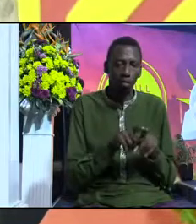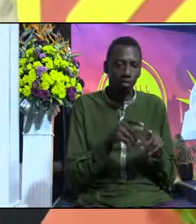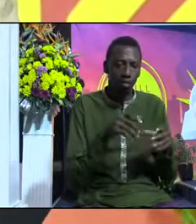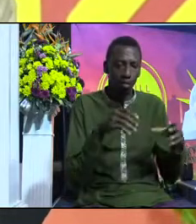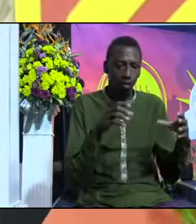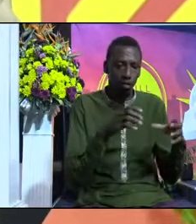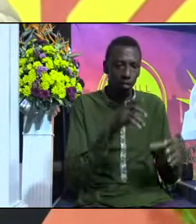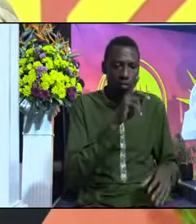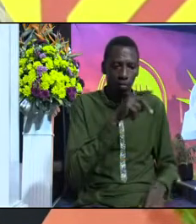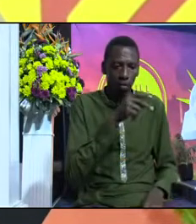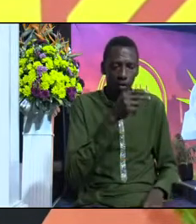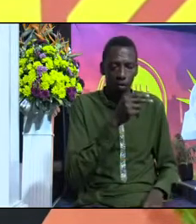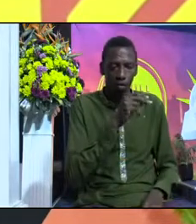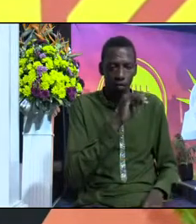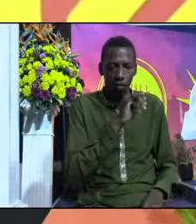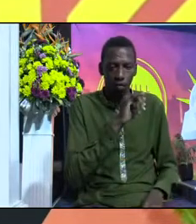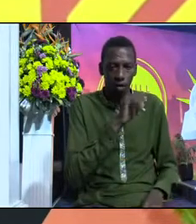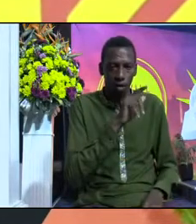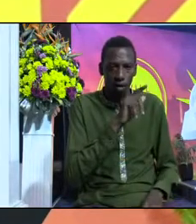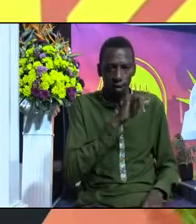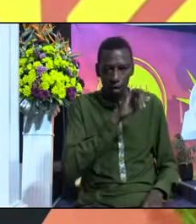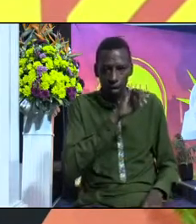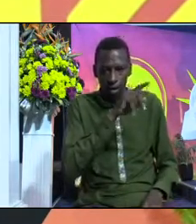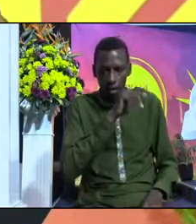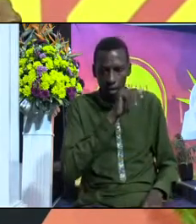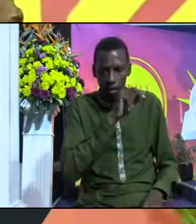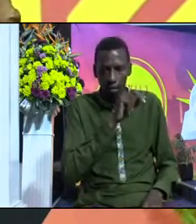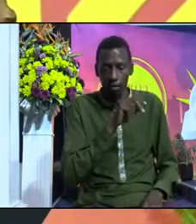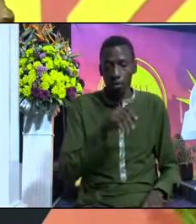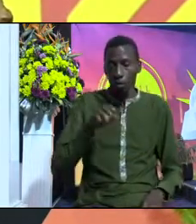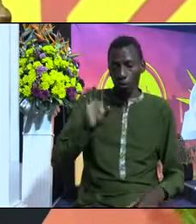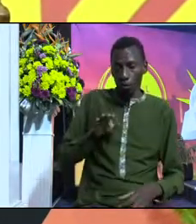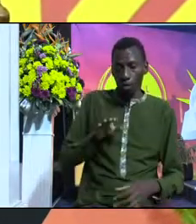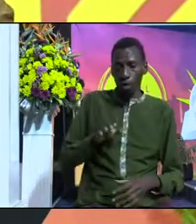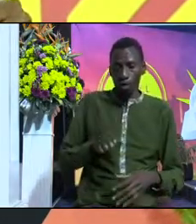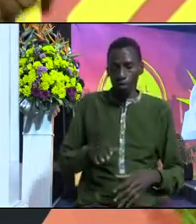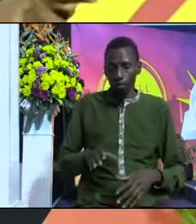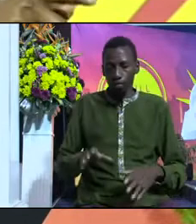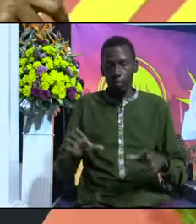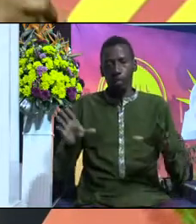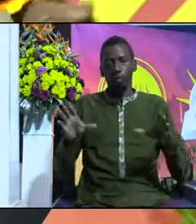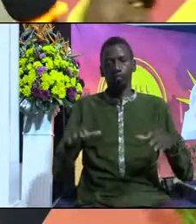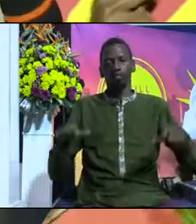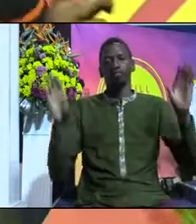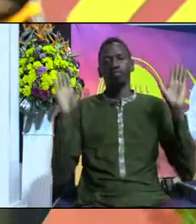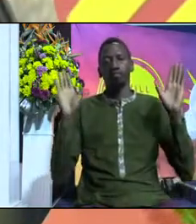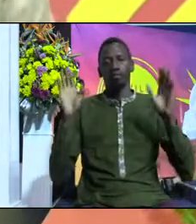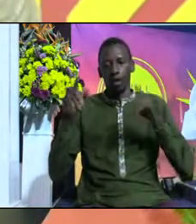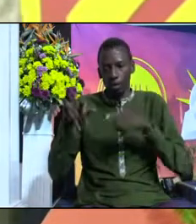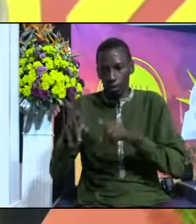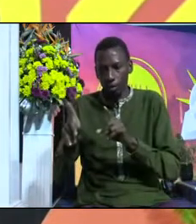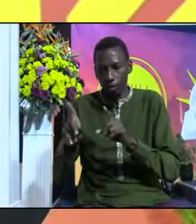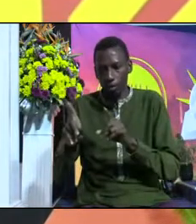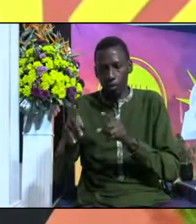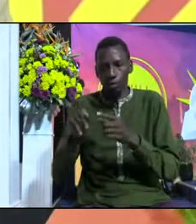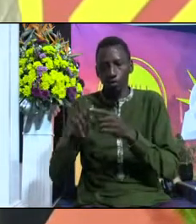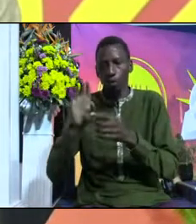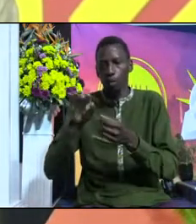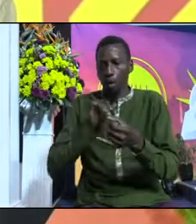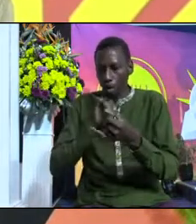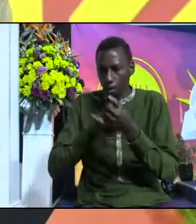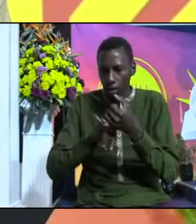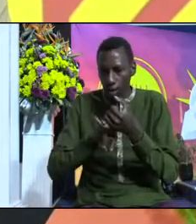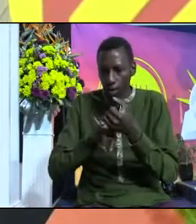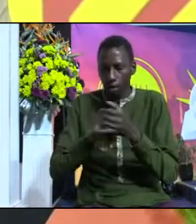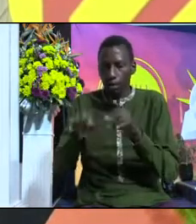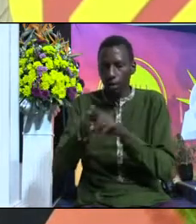Men, women, submit yourselves to your husbands. But it says, as unto the Lord. And we don't quote